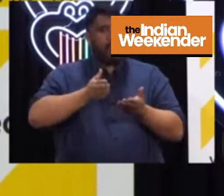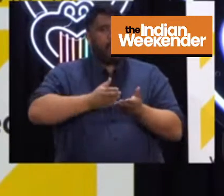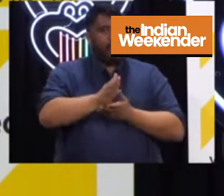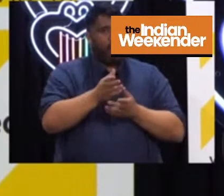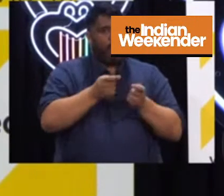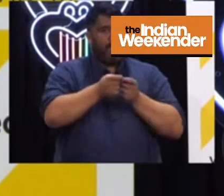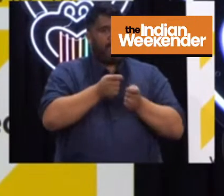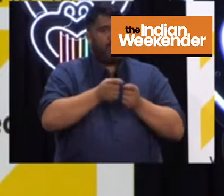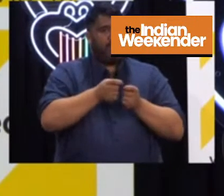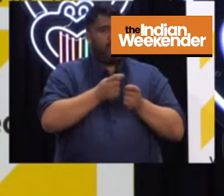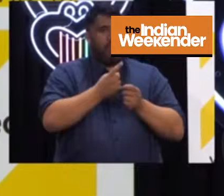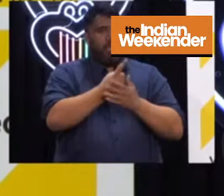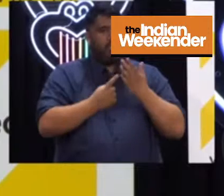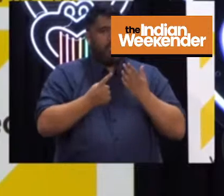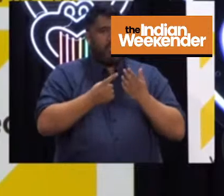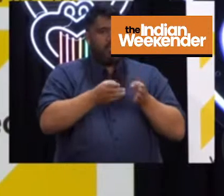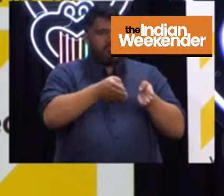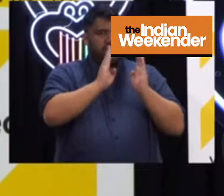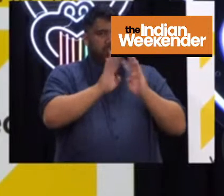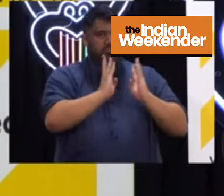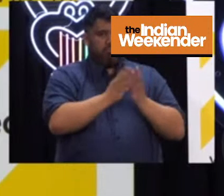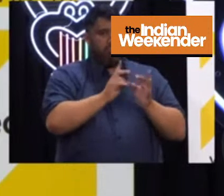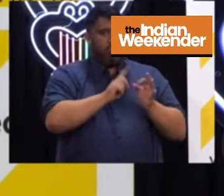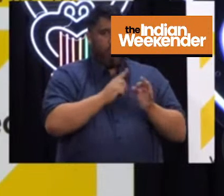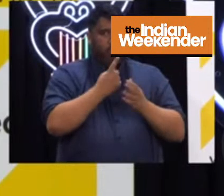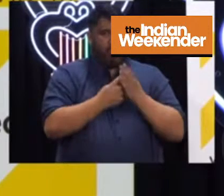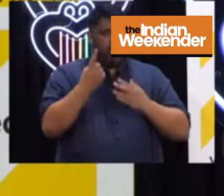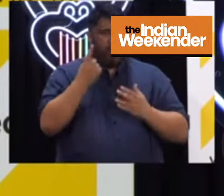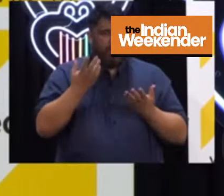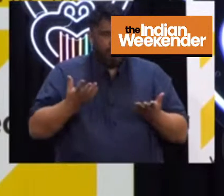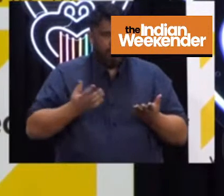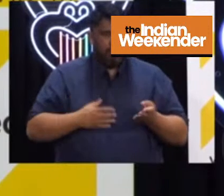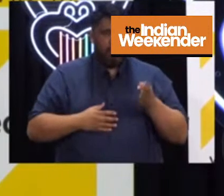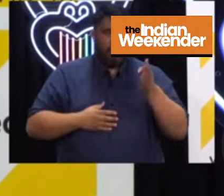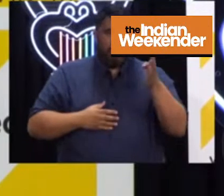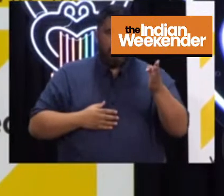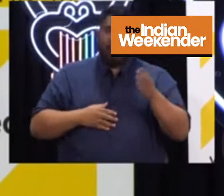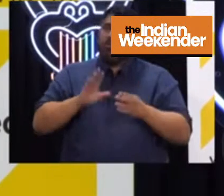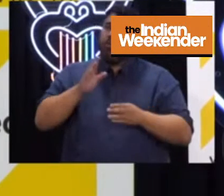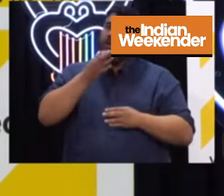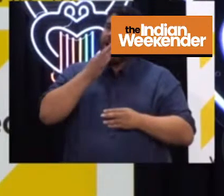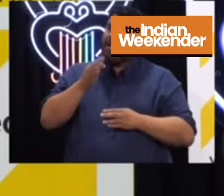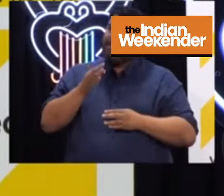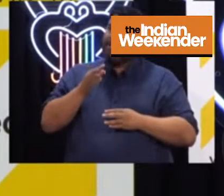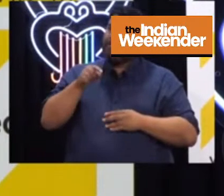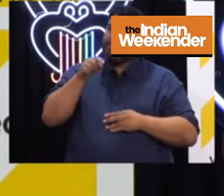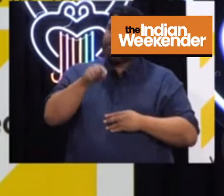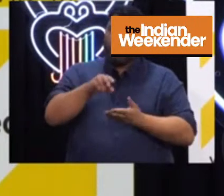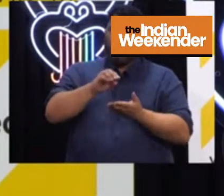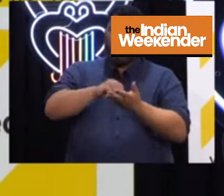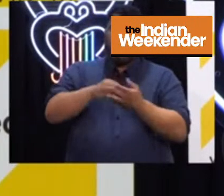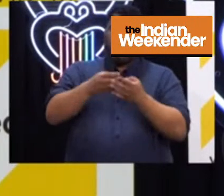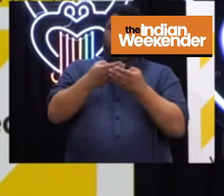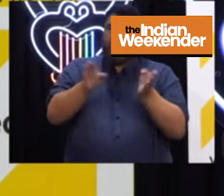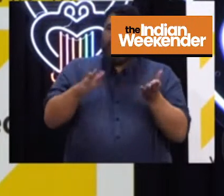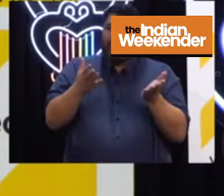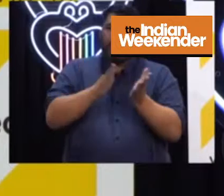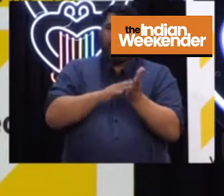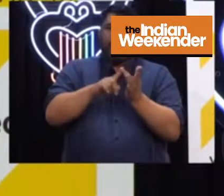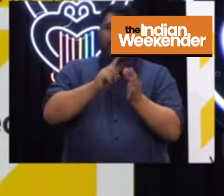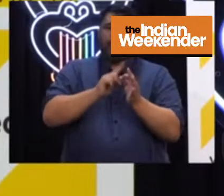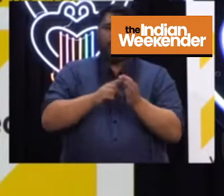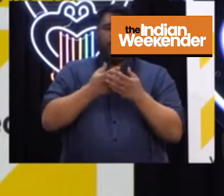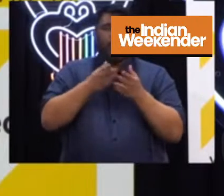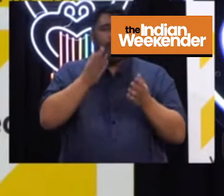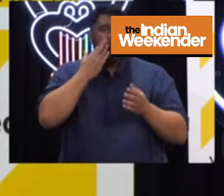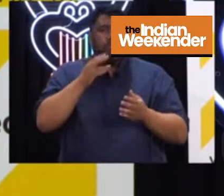facilities. Is there any update on when those bookings will resume for MIQ? So there have